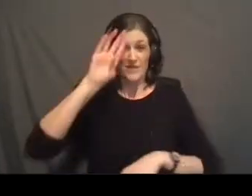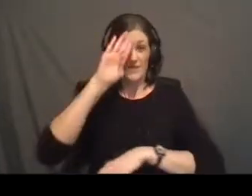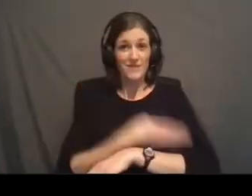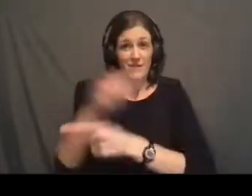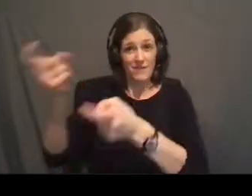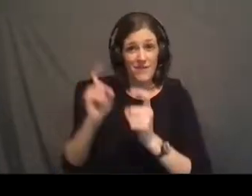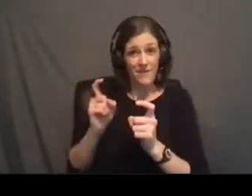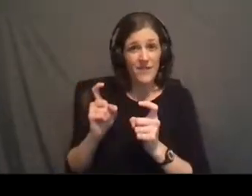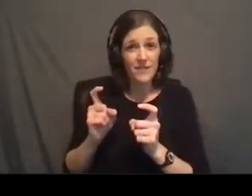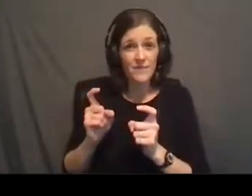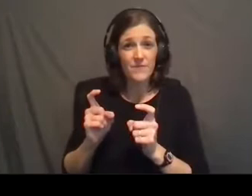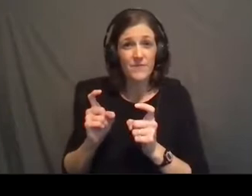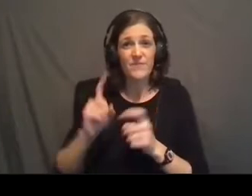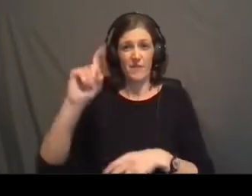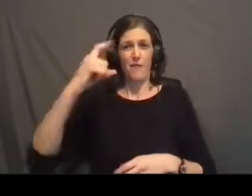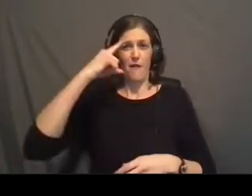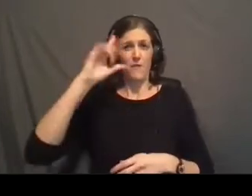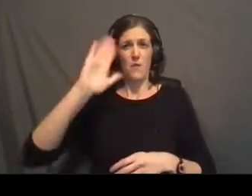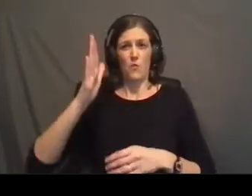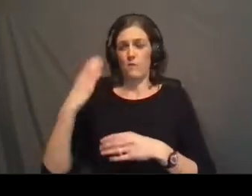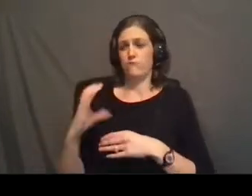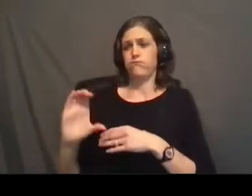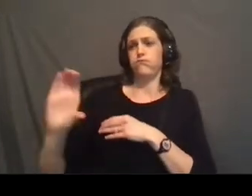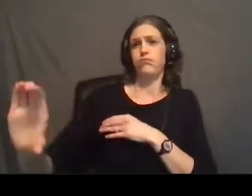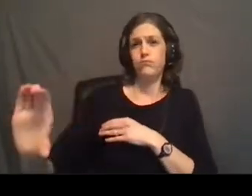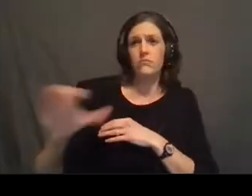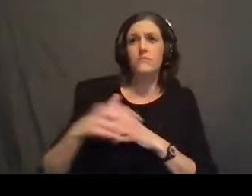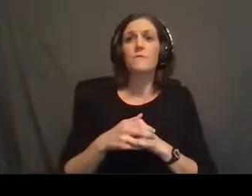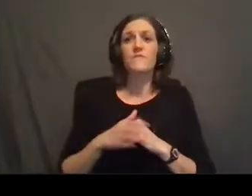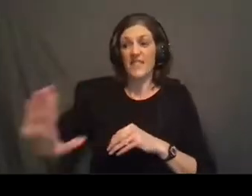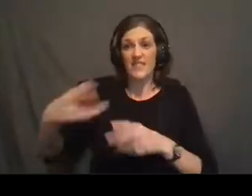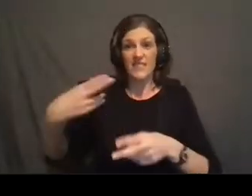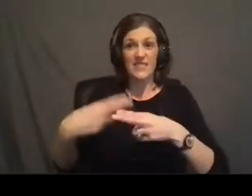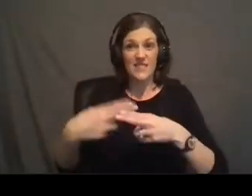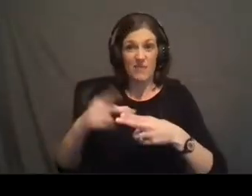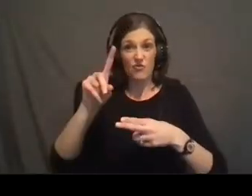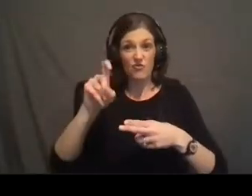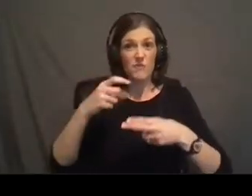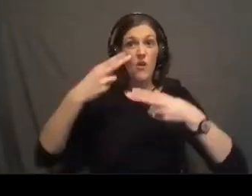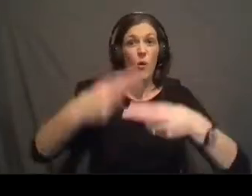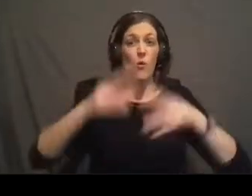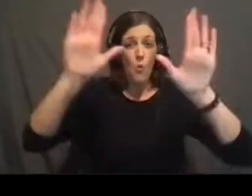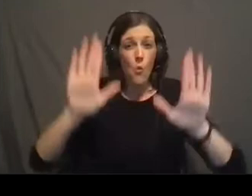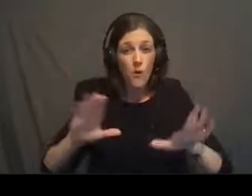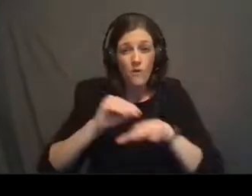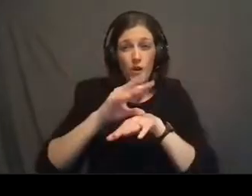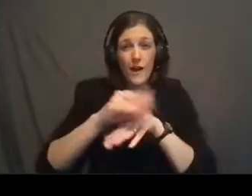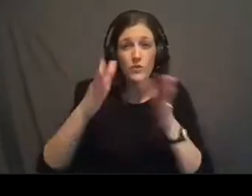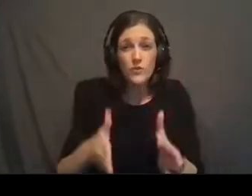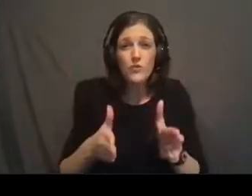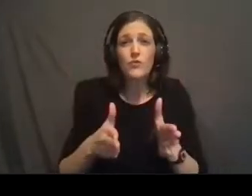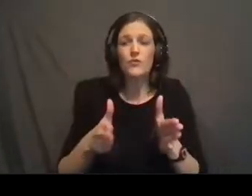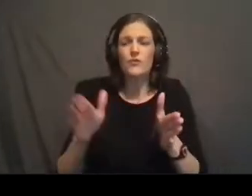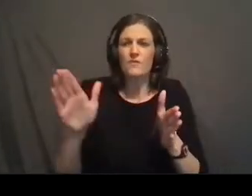given, and the government shall be upon his shoulder, and his name shall be called Wonderful Counselor,